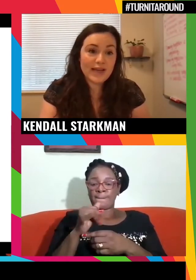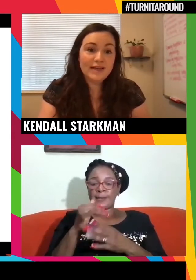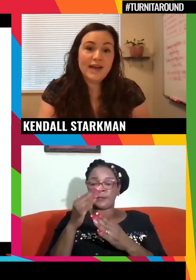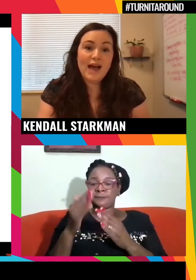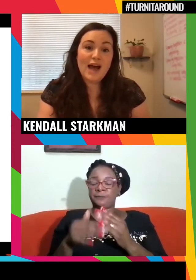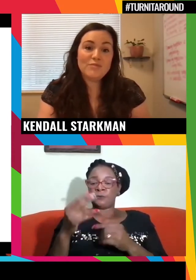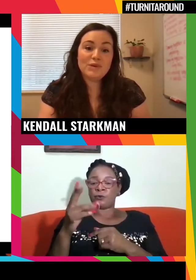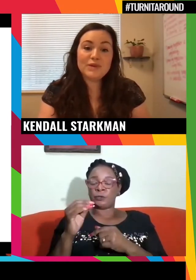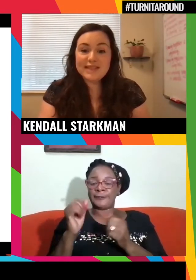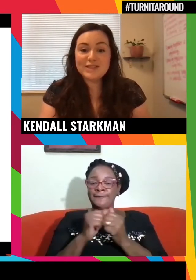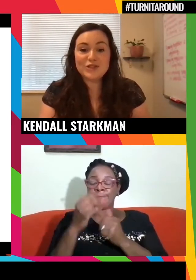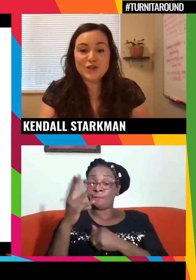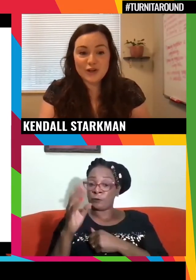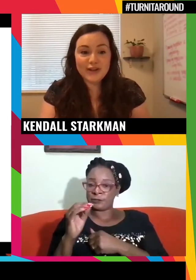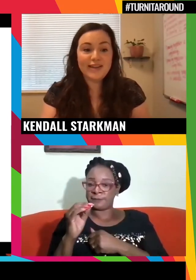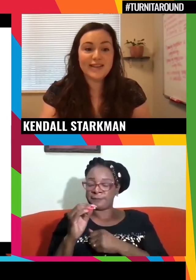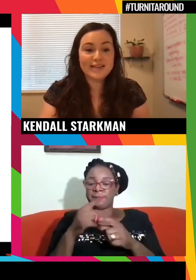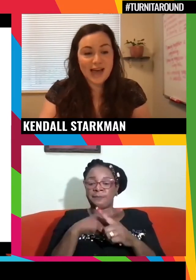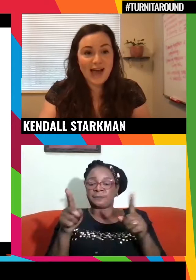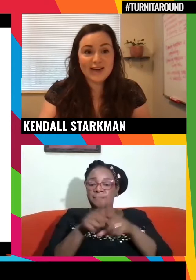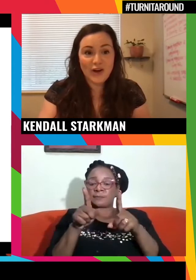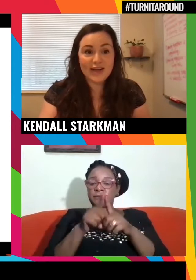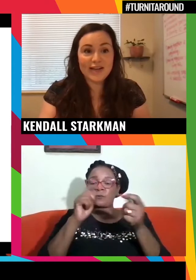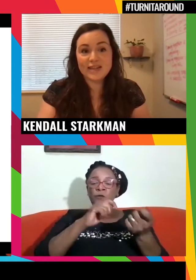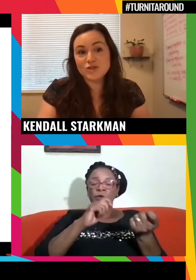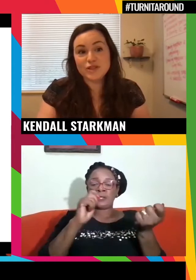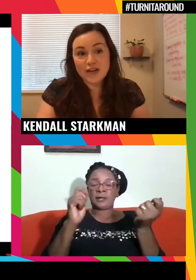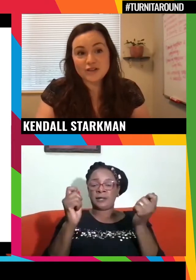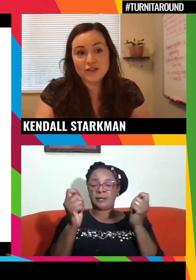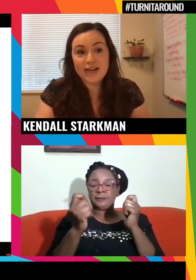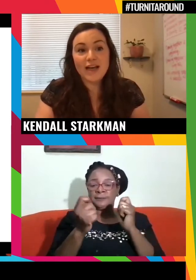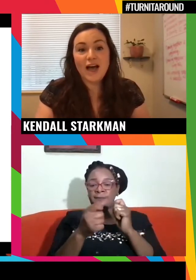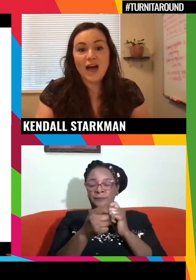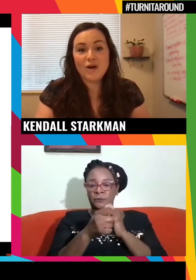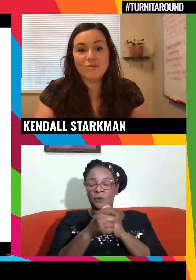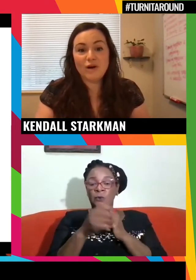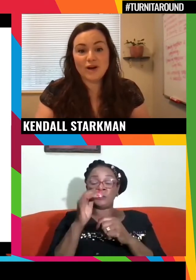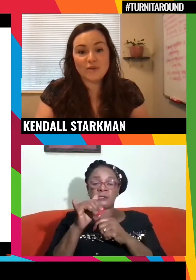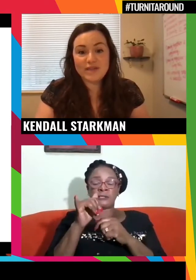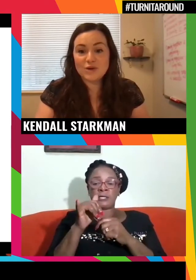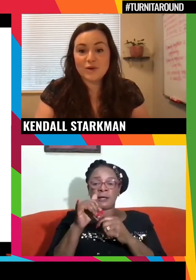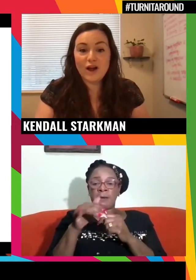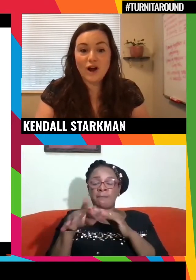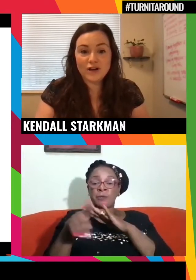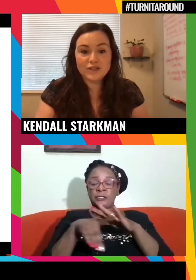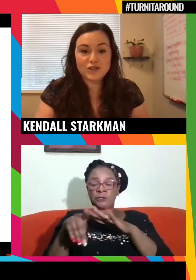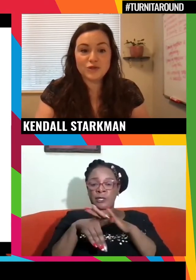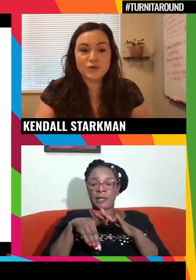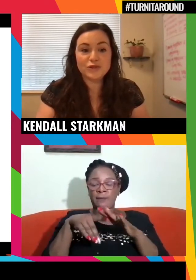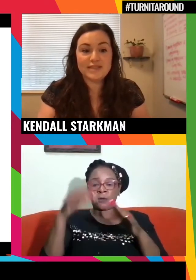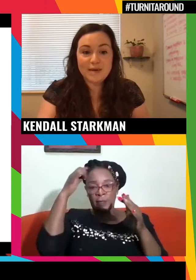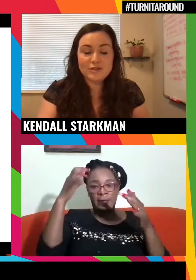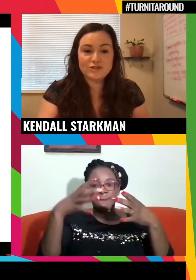2040, but really to turn the tide on this trajectory, our companies are working hard